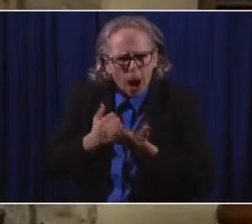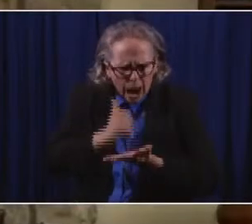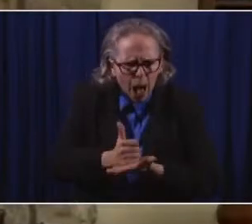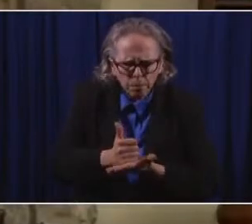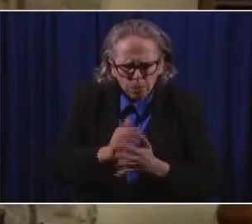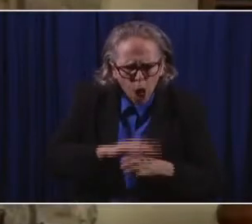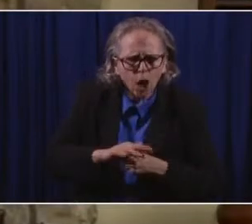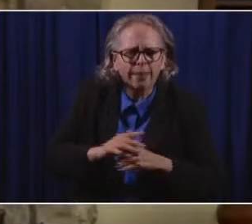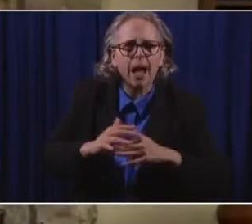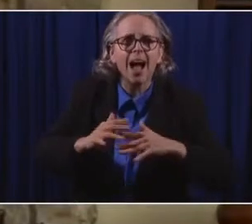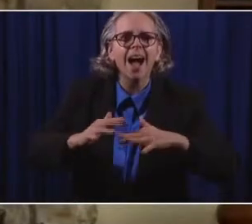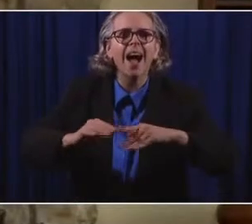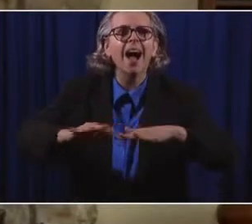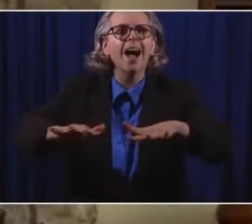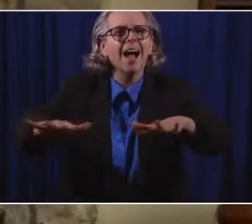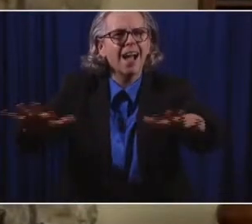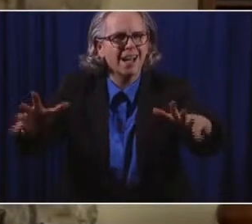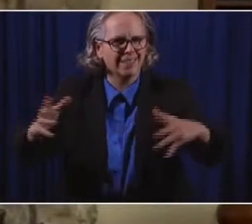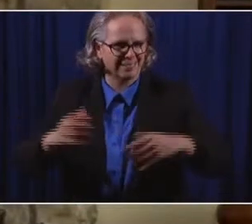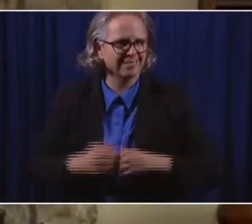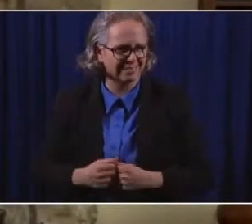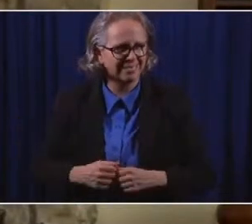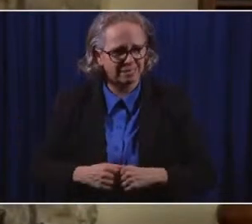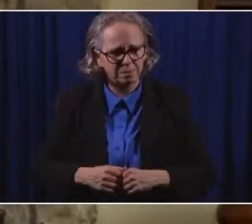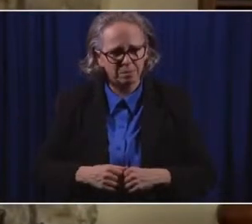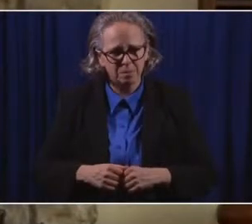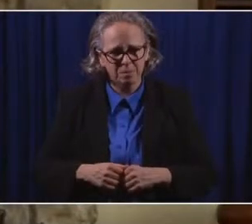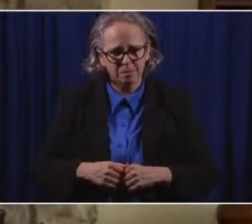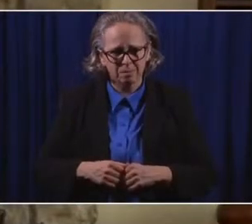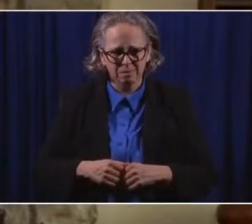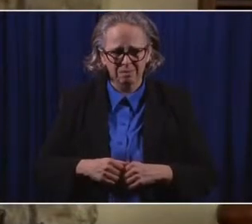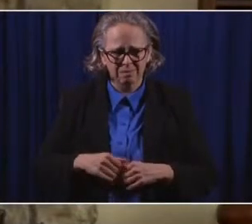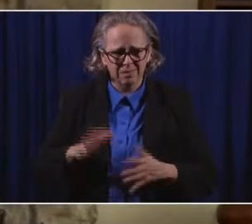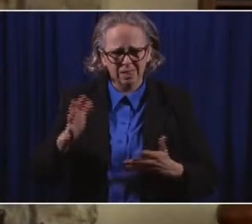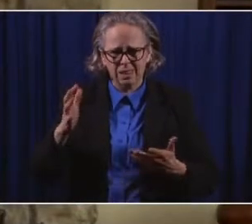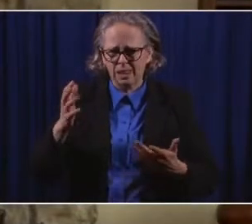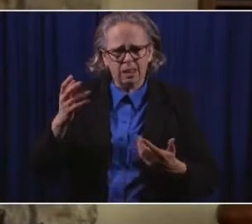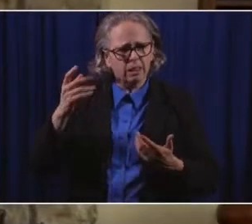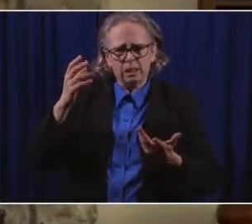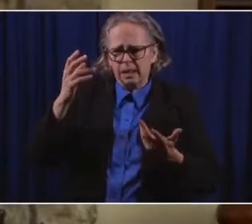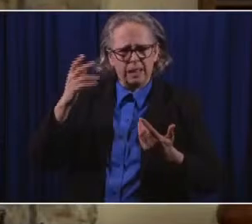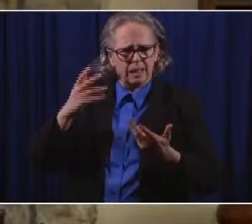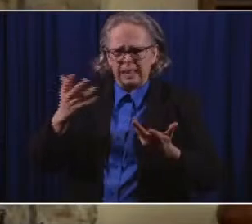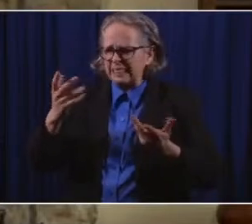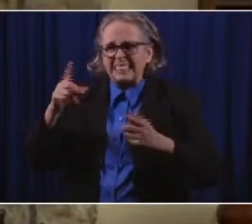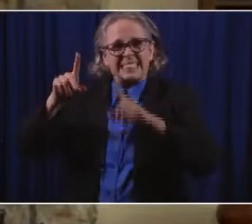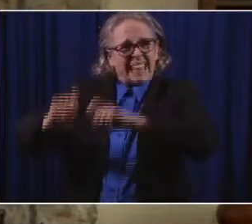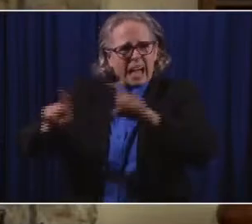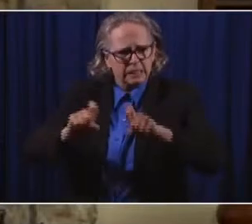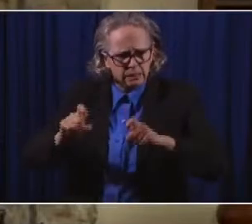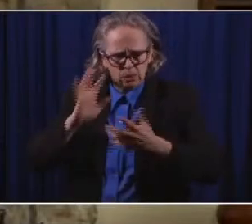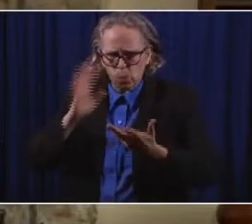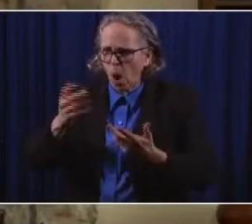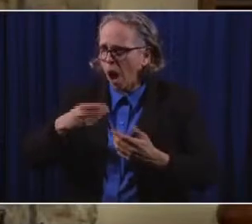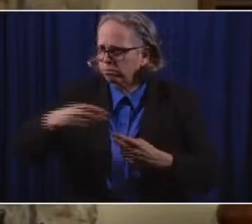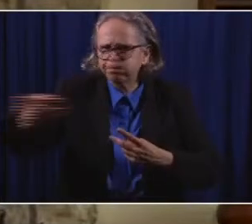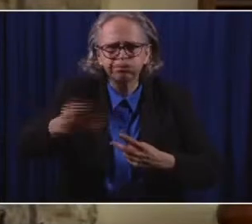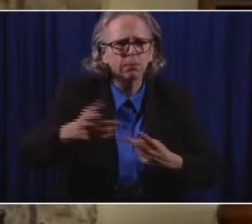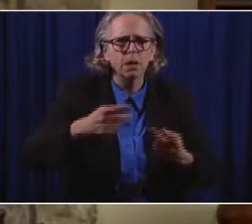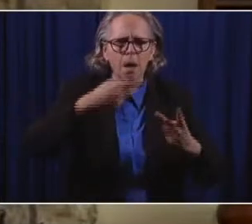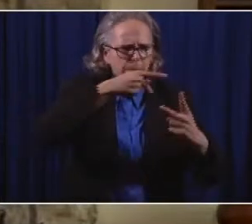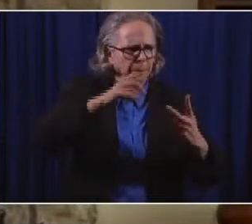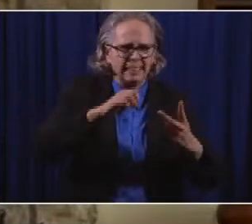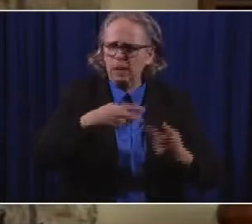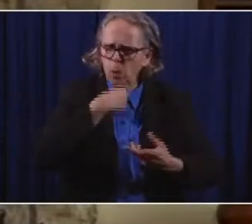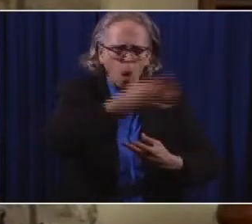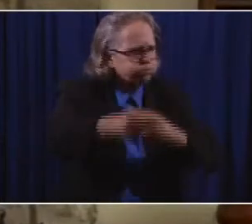and extended, things such as increased rapid testing, additional personal protection equipment, help with contact tracing so people